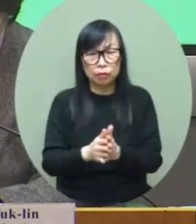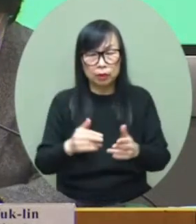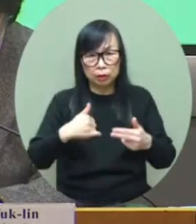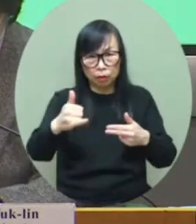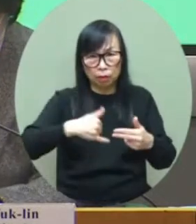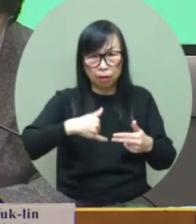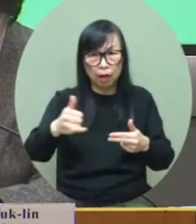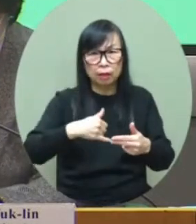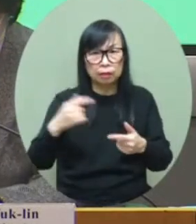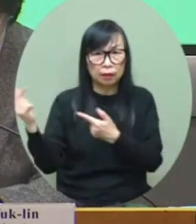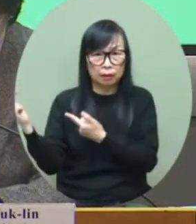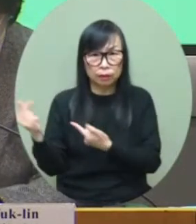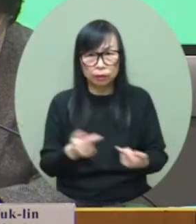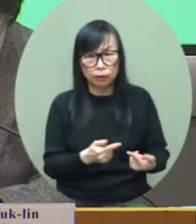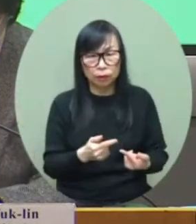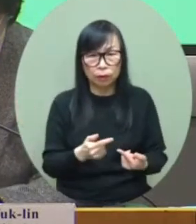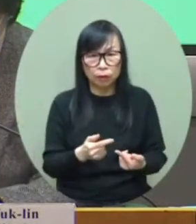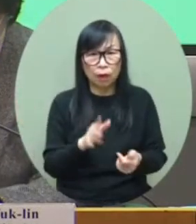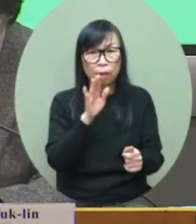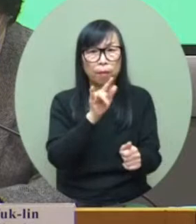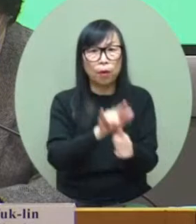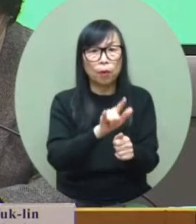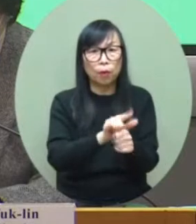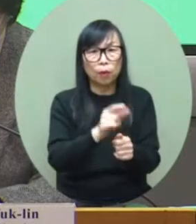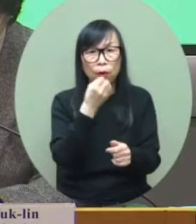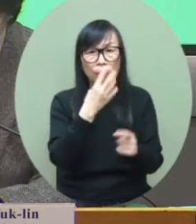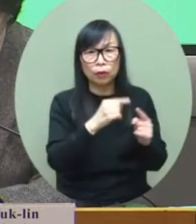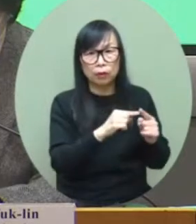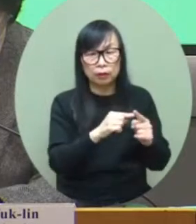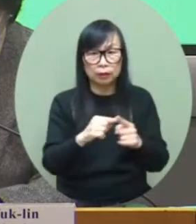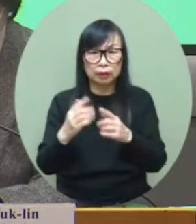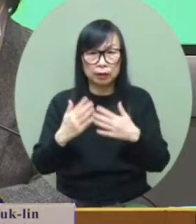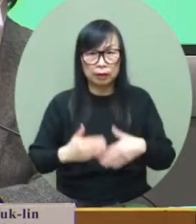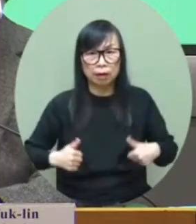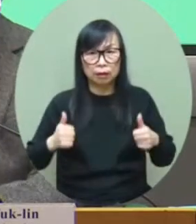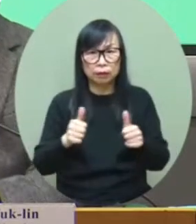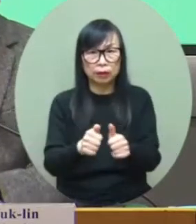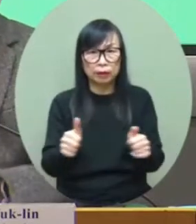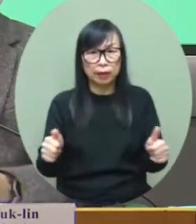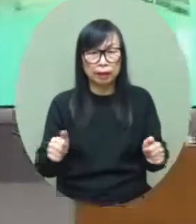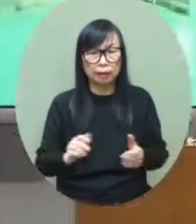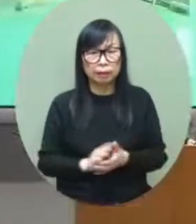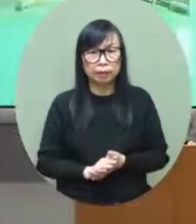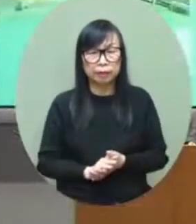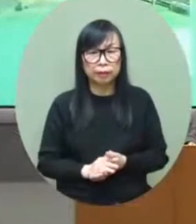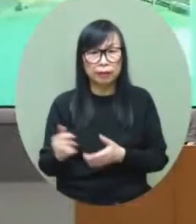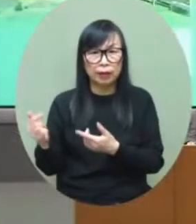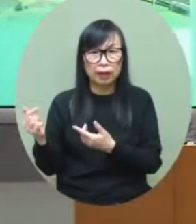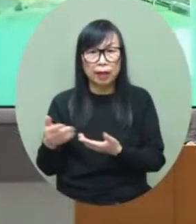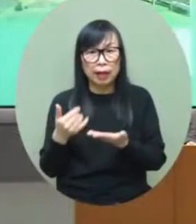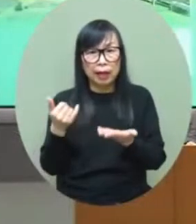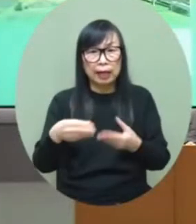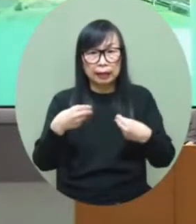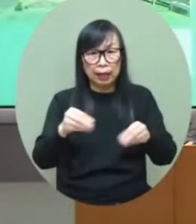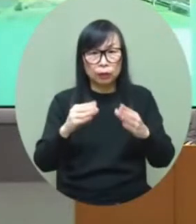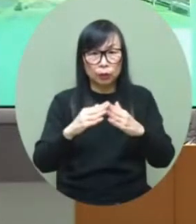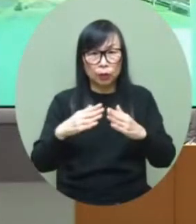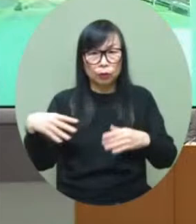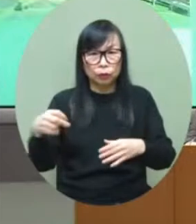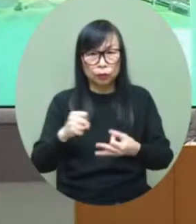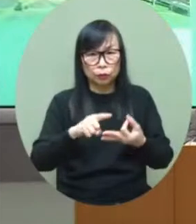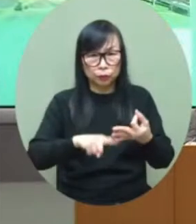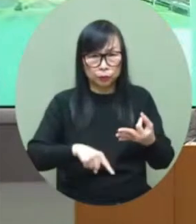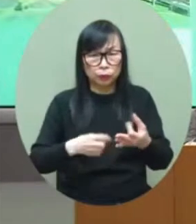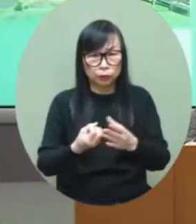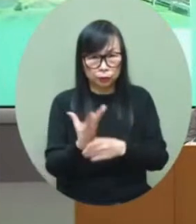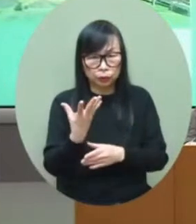ensure that our healthcare medical system can cope while we are resuming normalcy, and we will protect people's health